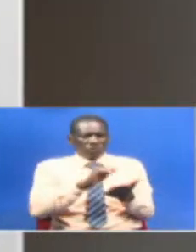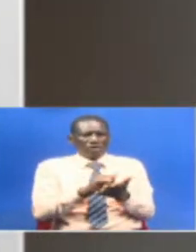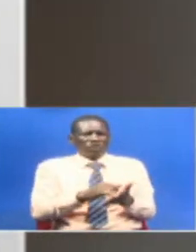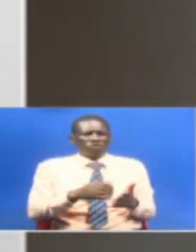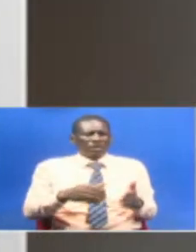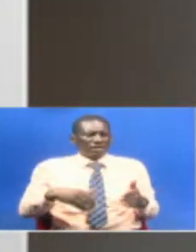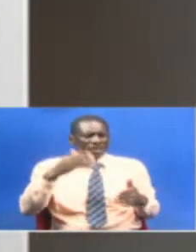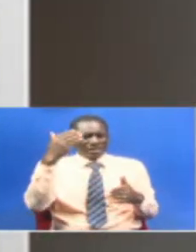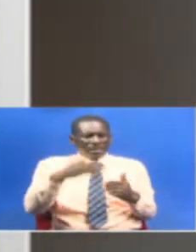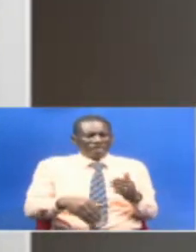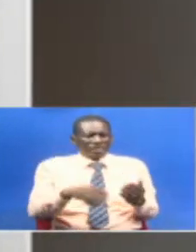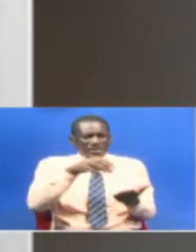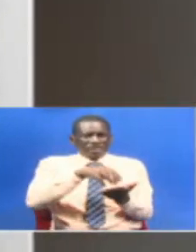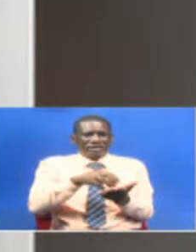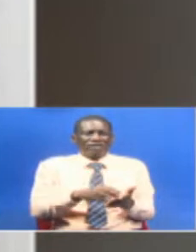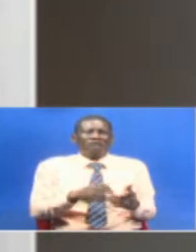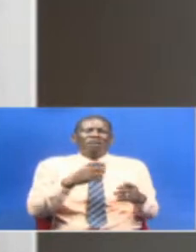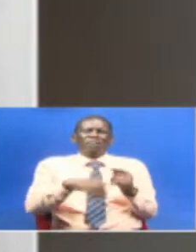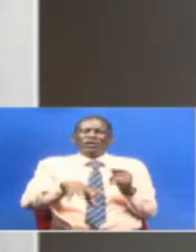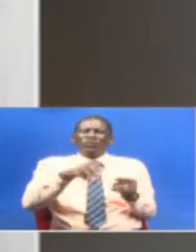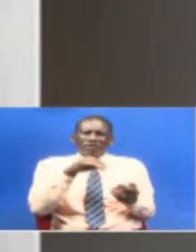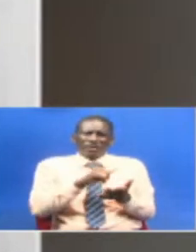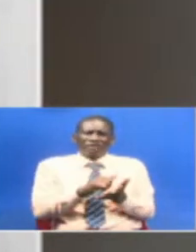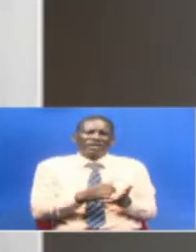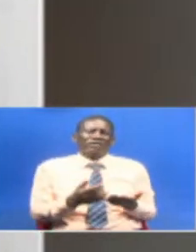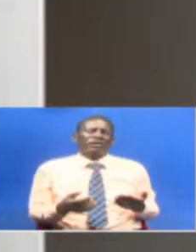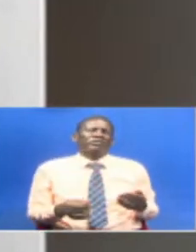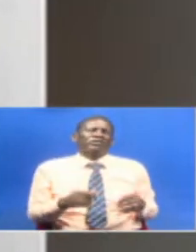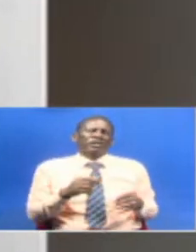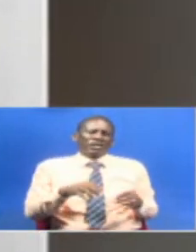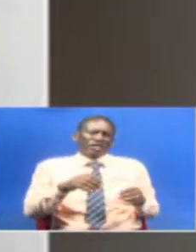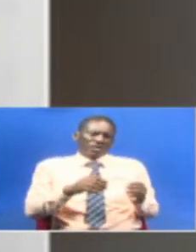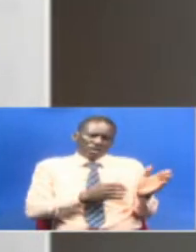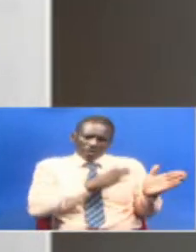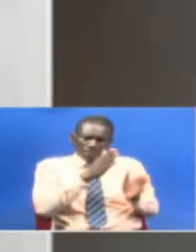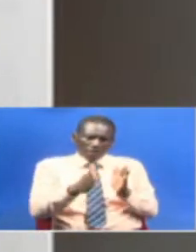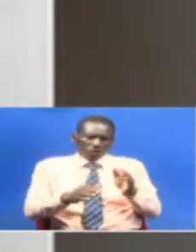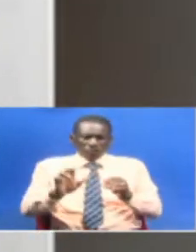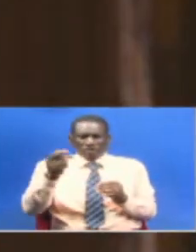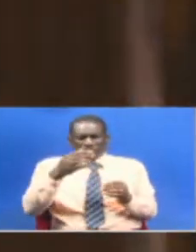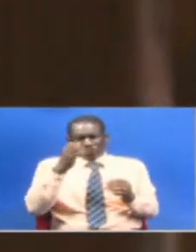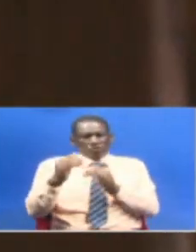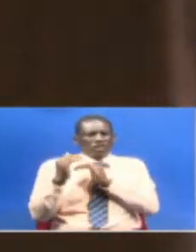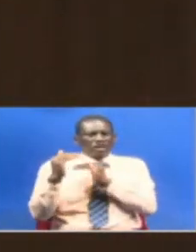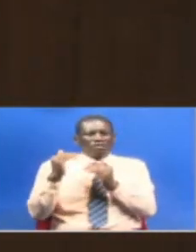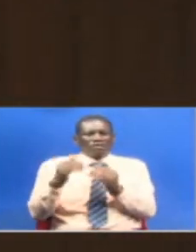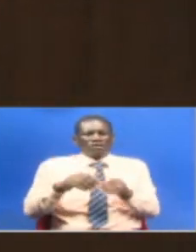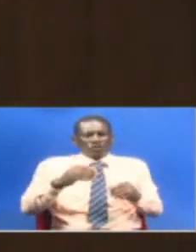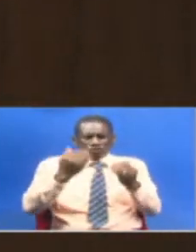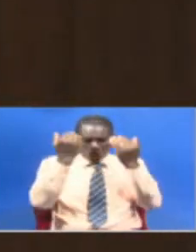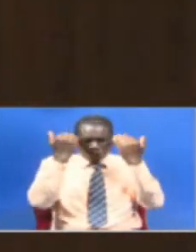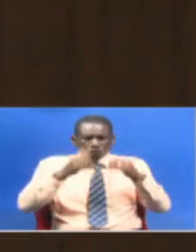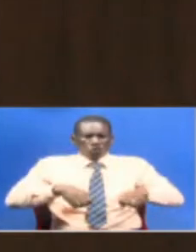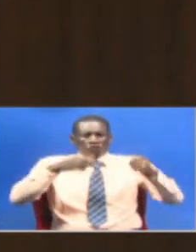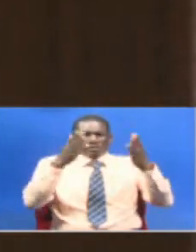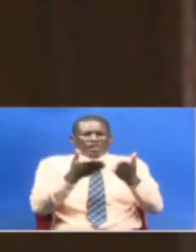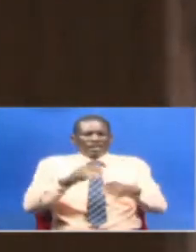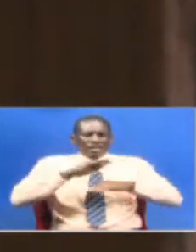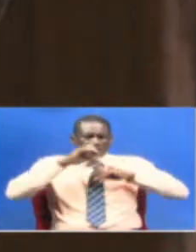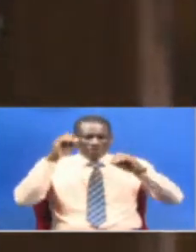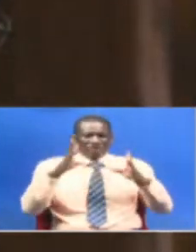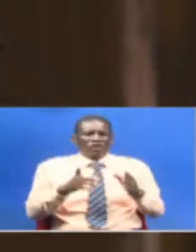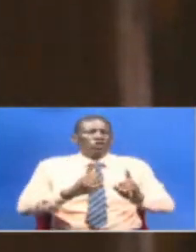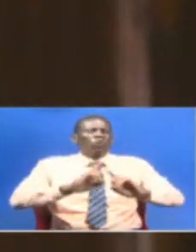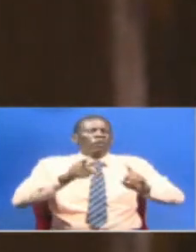a conclusion. But you find that in our setting, due to the limited number of judicial officers, we are not able